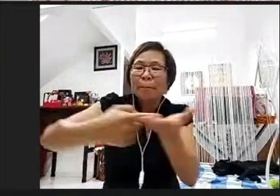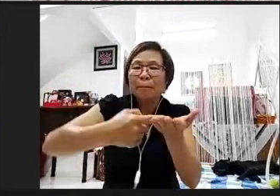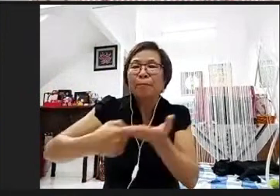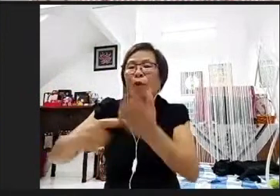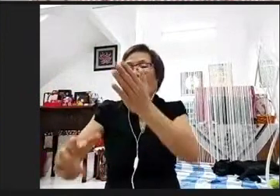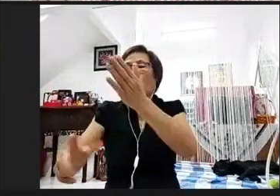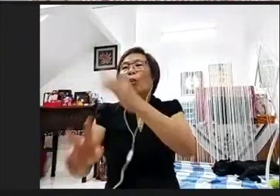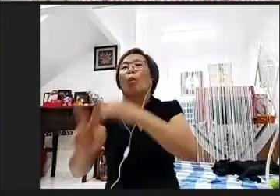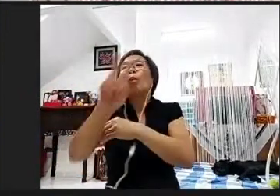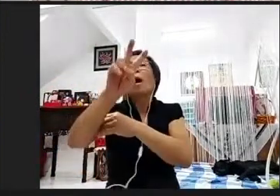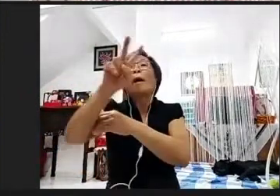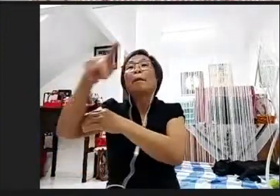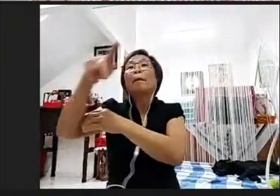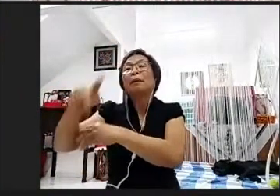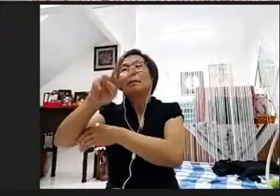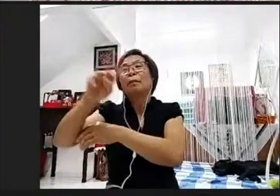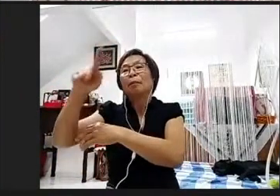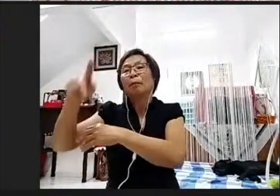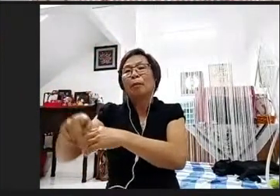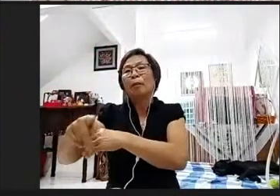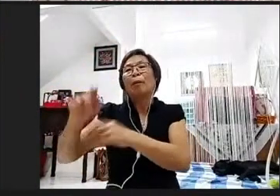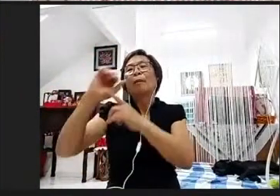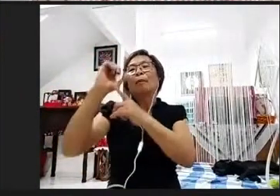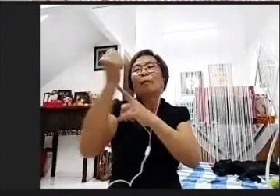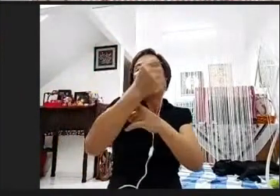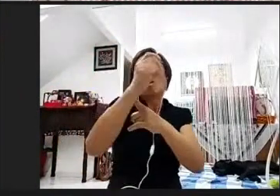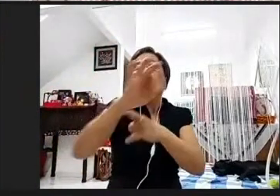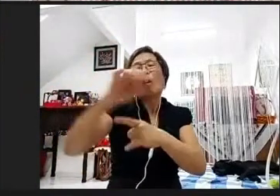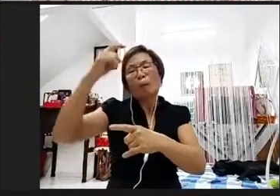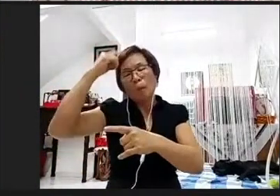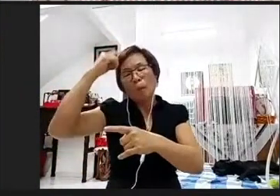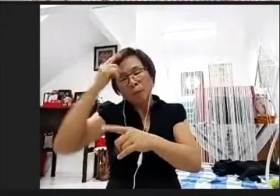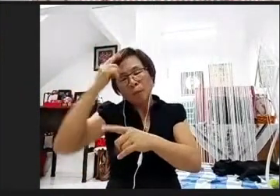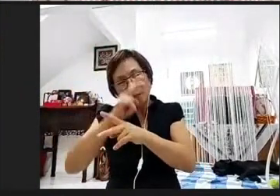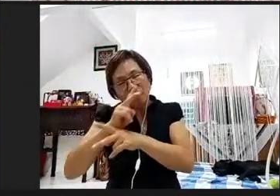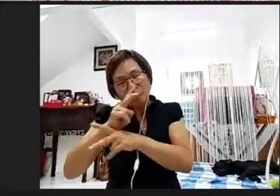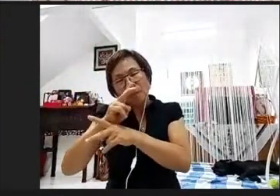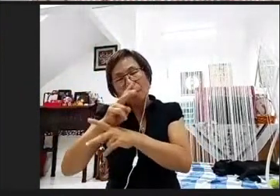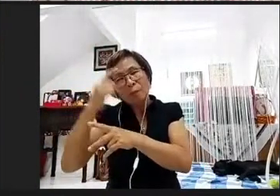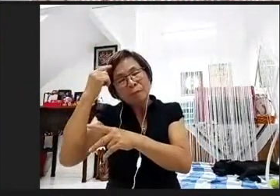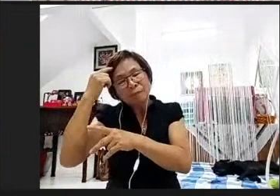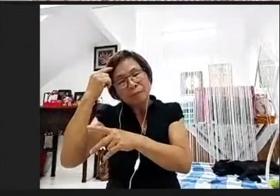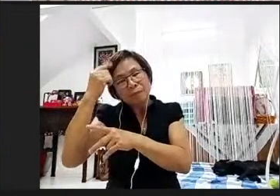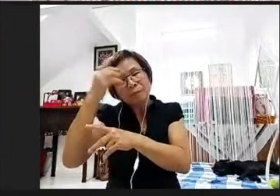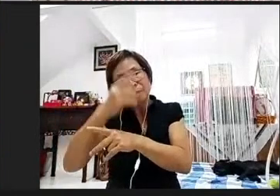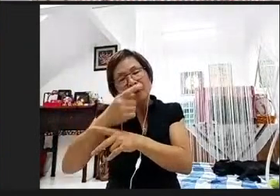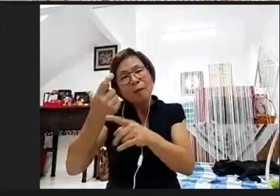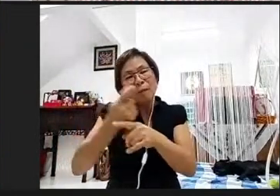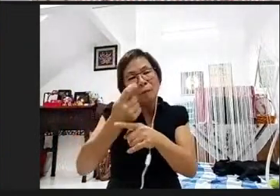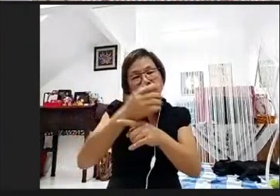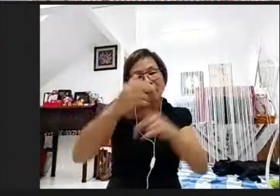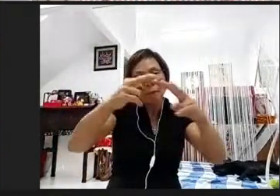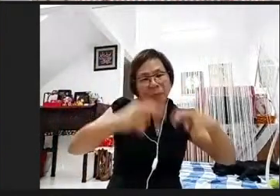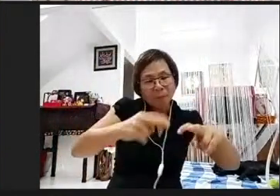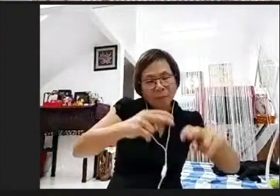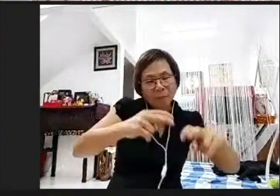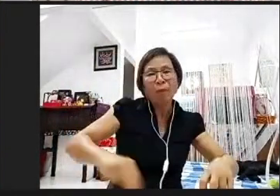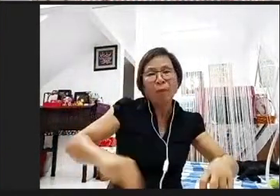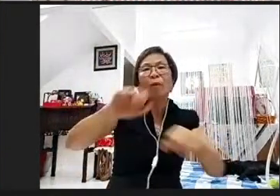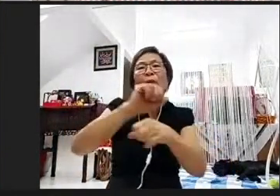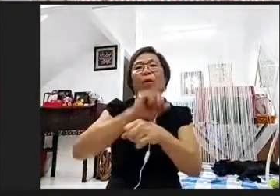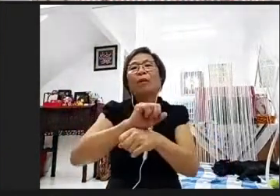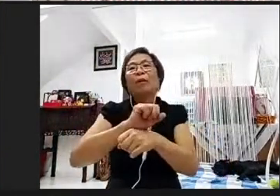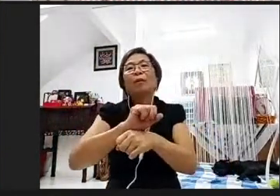Malaysia Association for Mindfulness Practice and Research. Her work has been featured